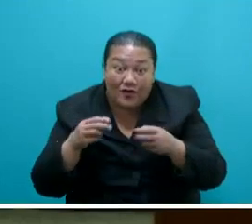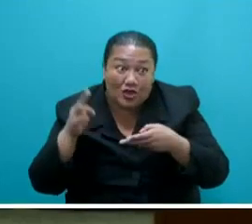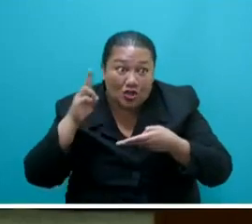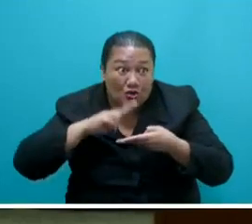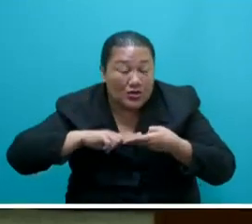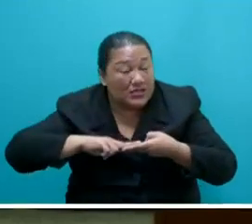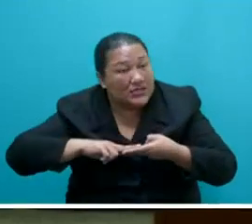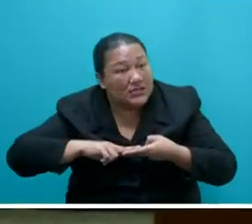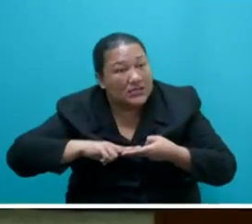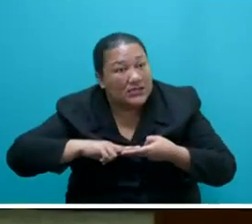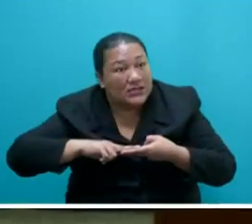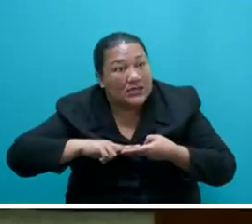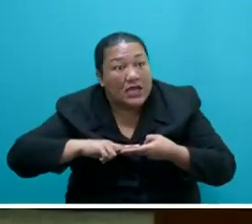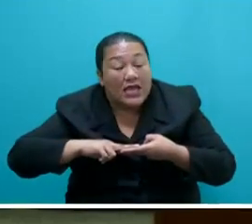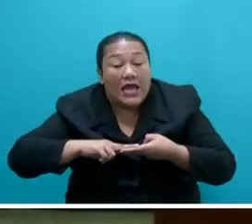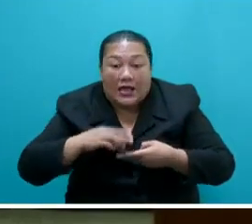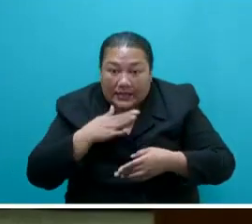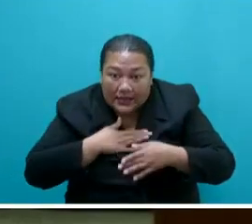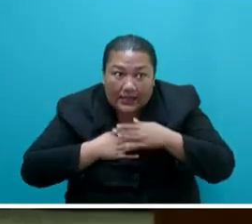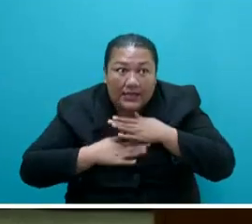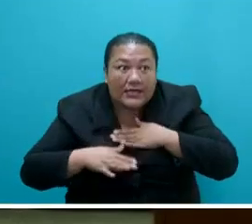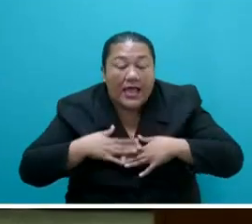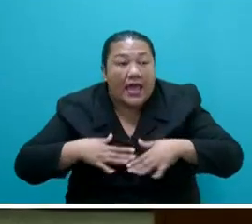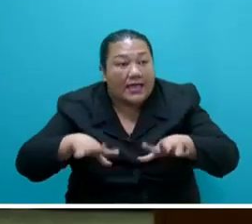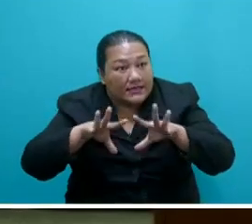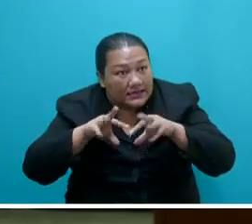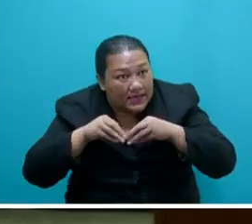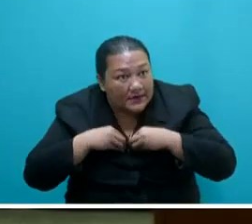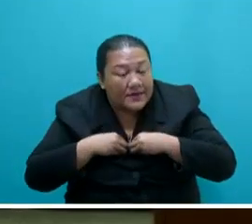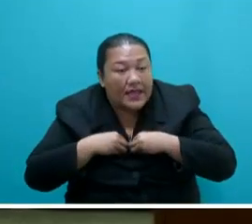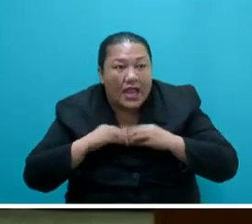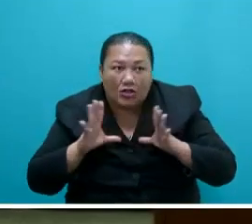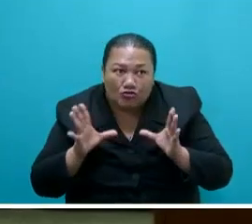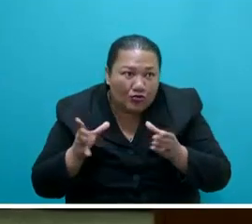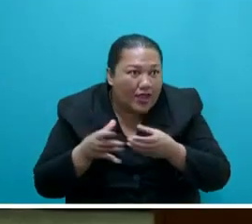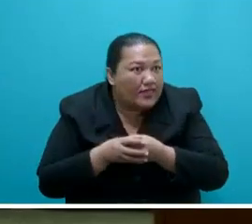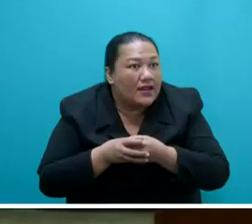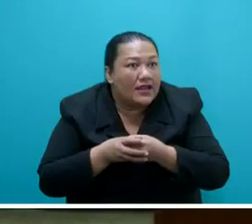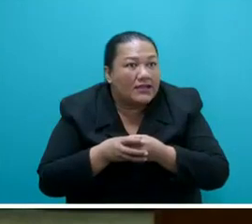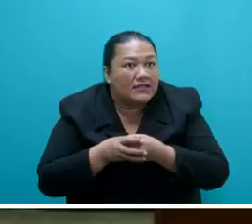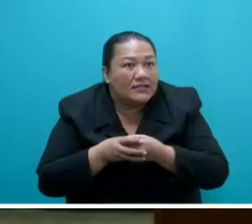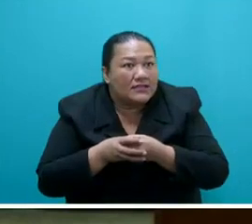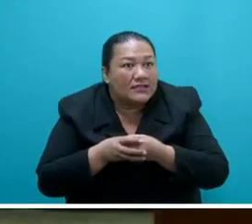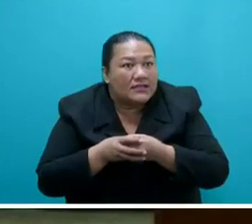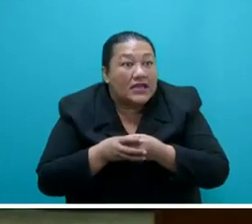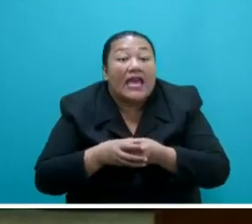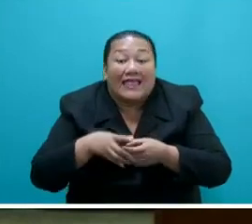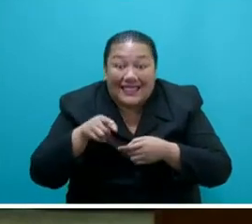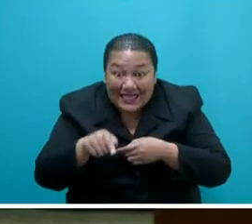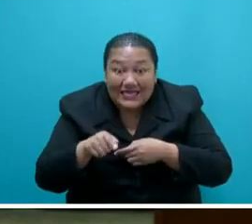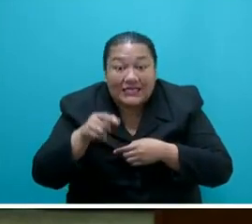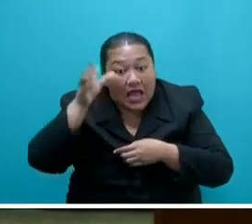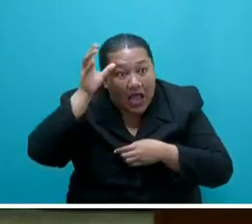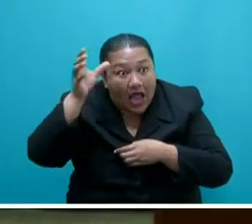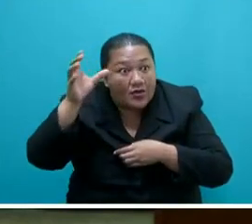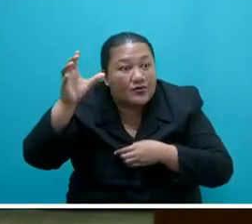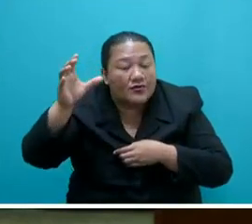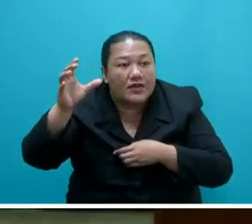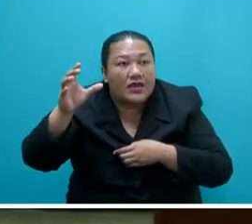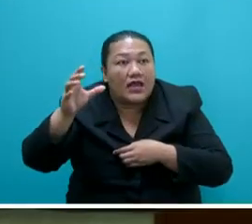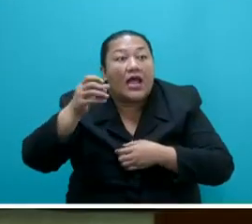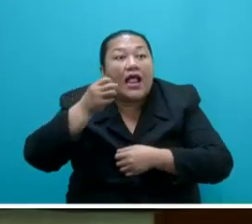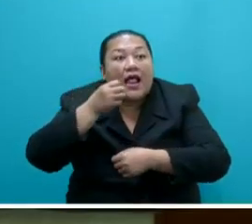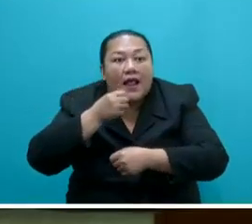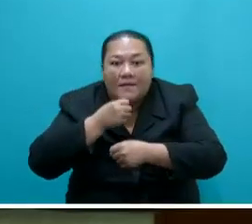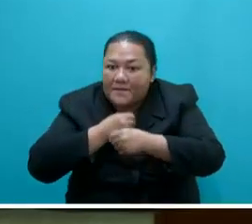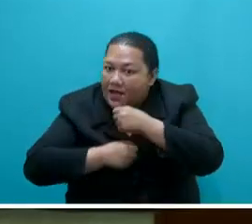teach them the power of tolerance, acceptance, and togetherness, we will take this country to unimaginable heights